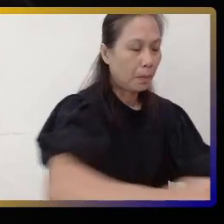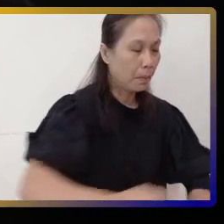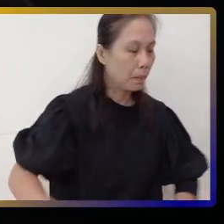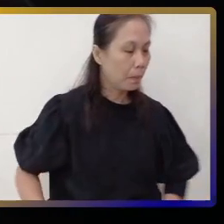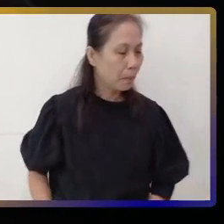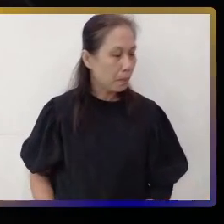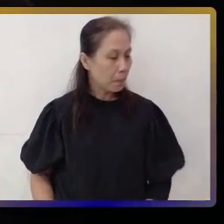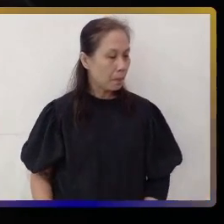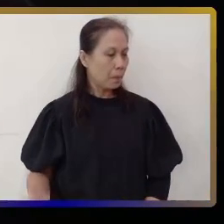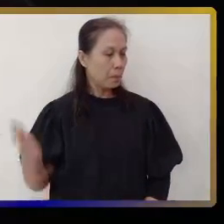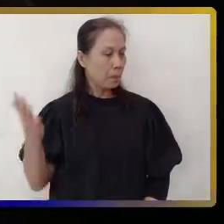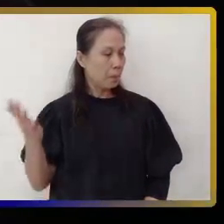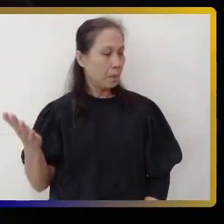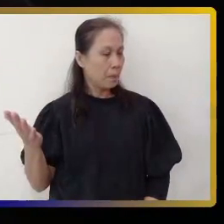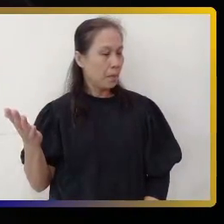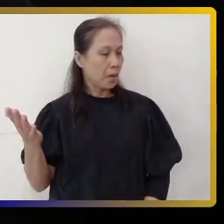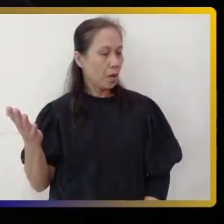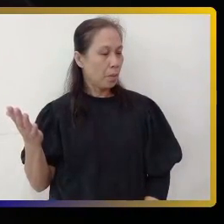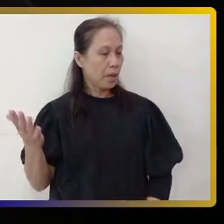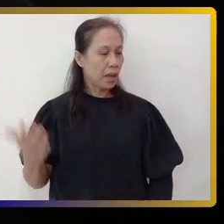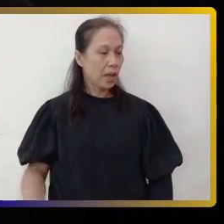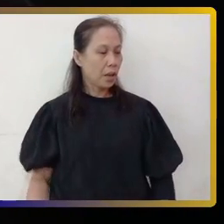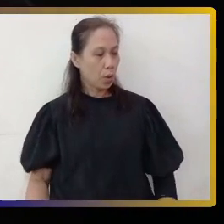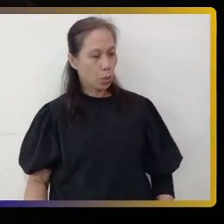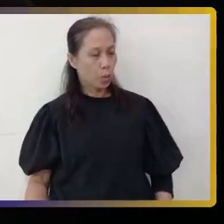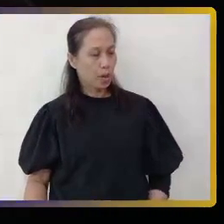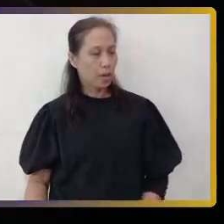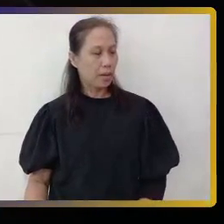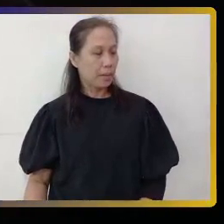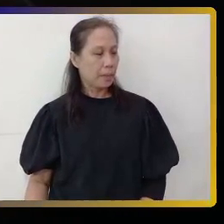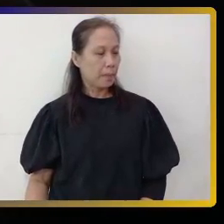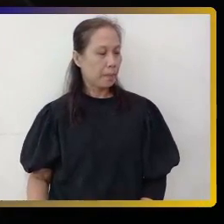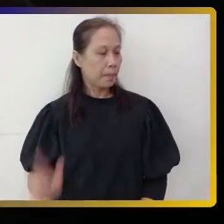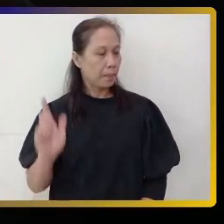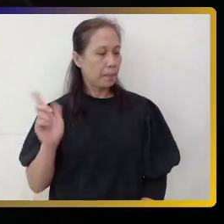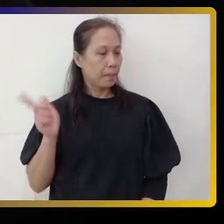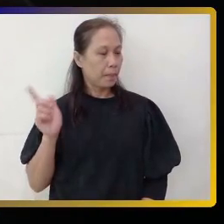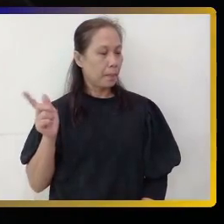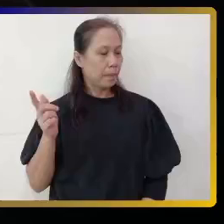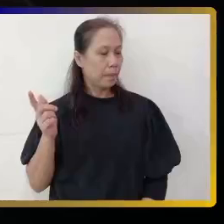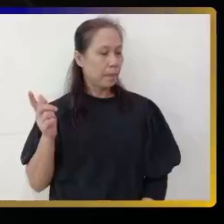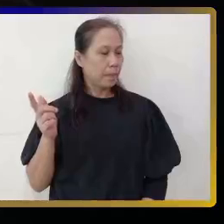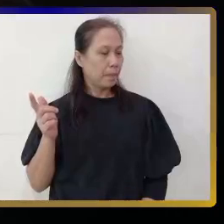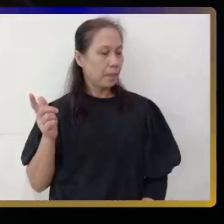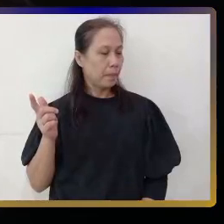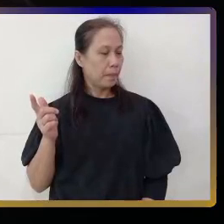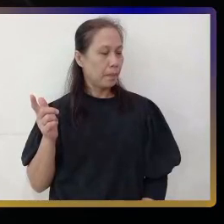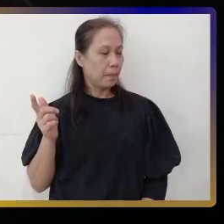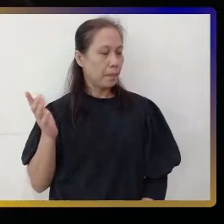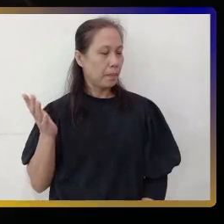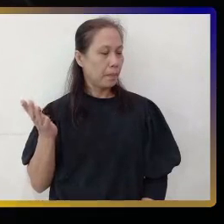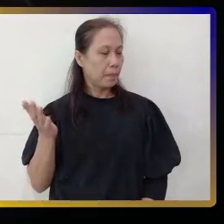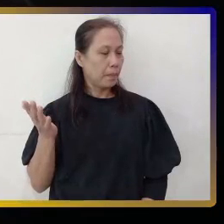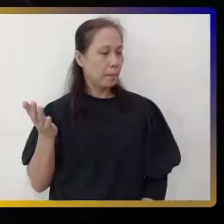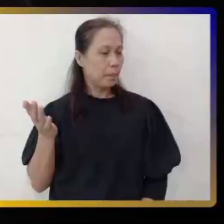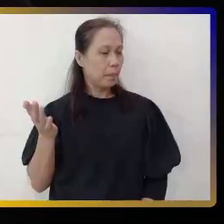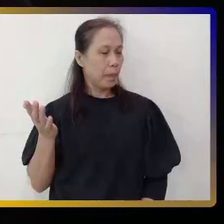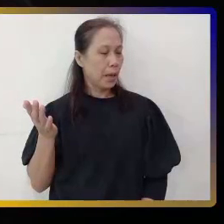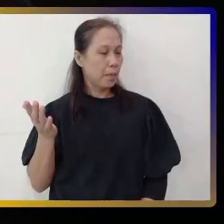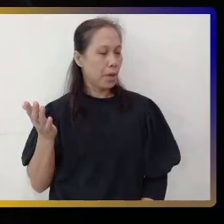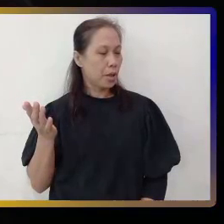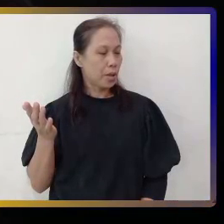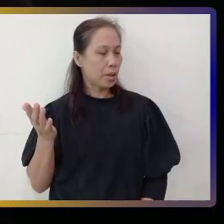bees of the Sheep or of the goats 20 but whatsoever had a